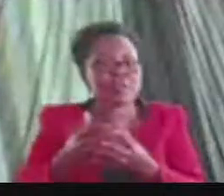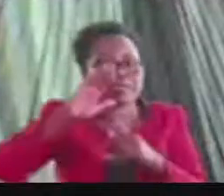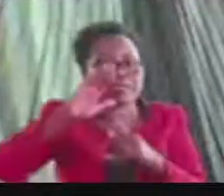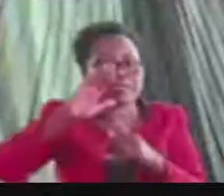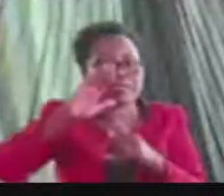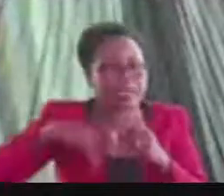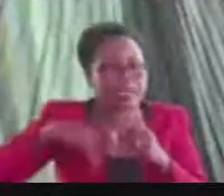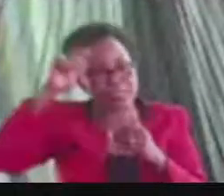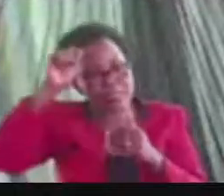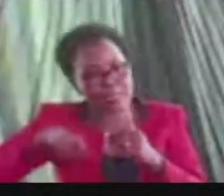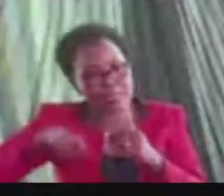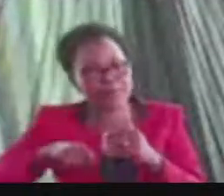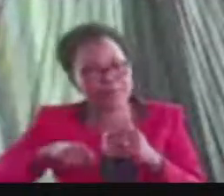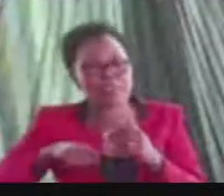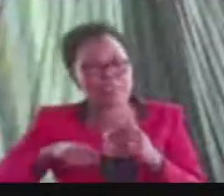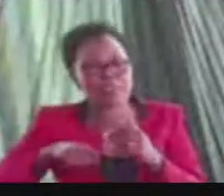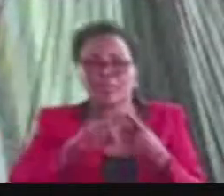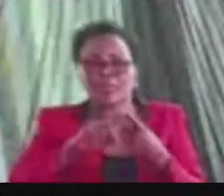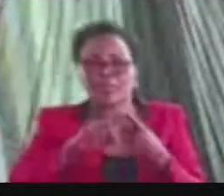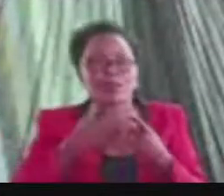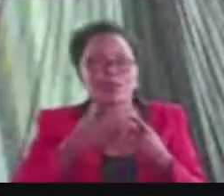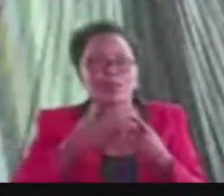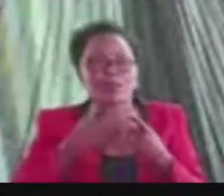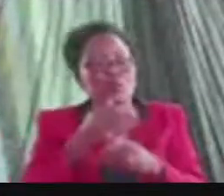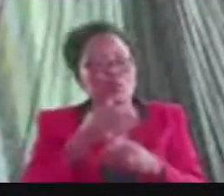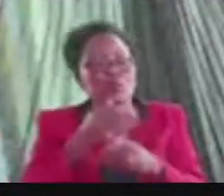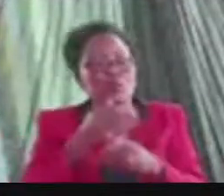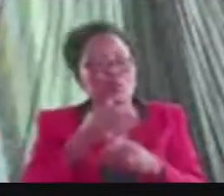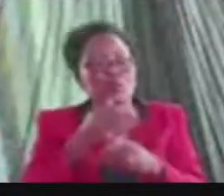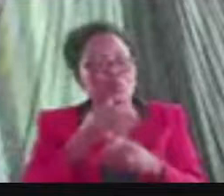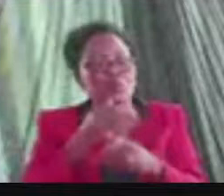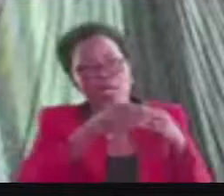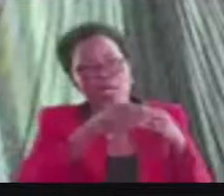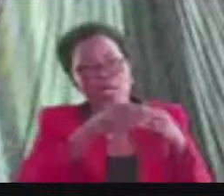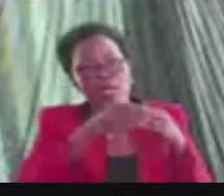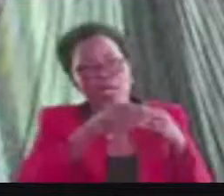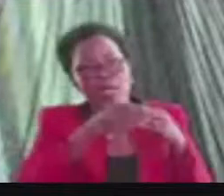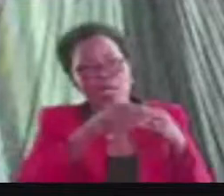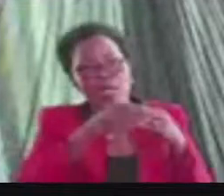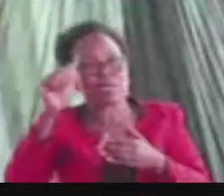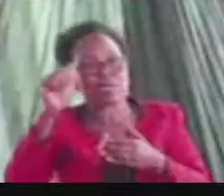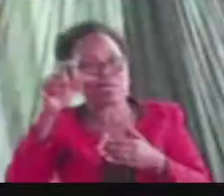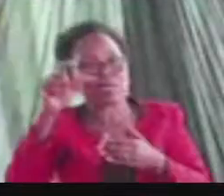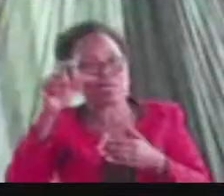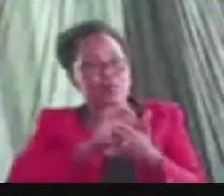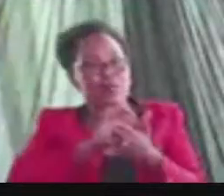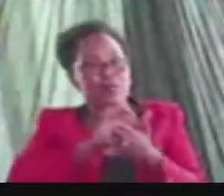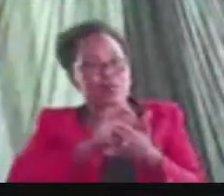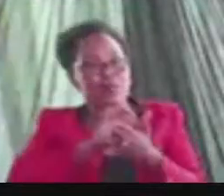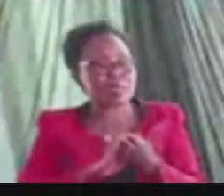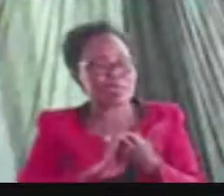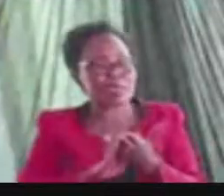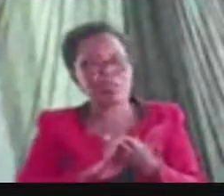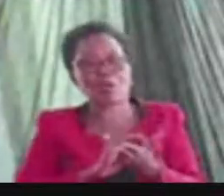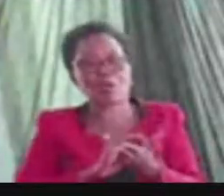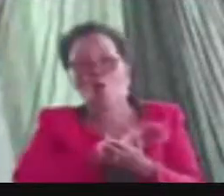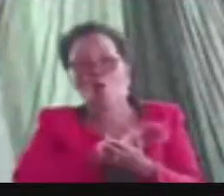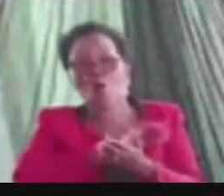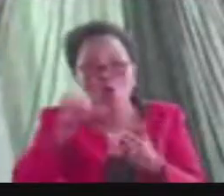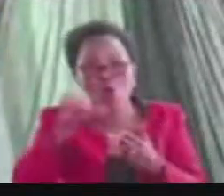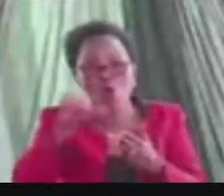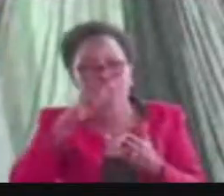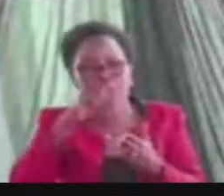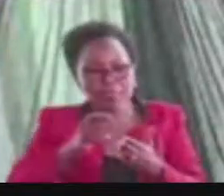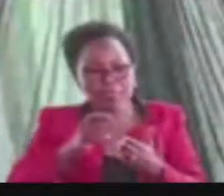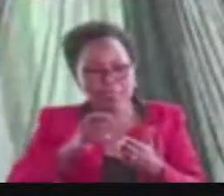tie this to the issue of leadership generally. And you actually even said that to deliver judgments within this